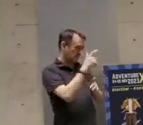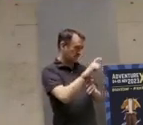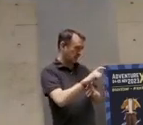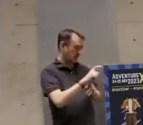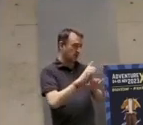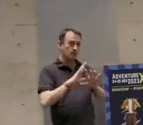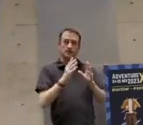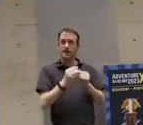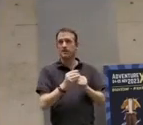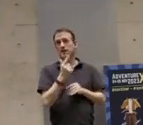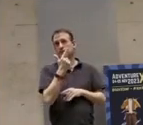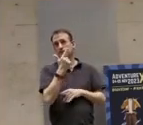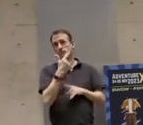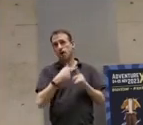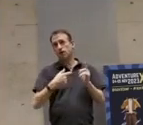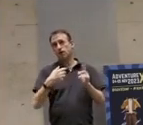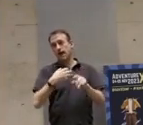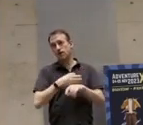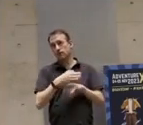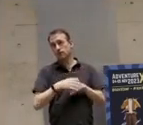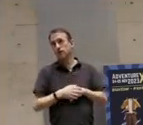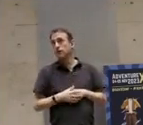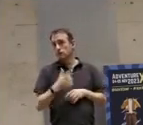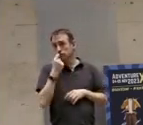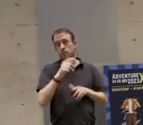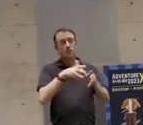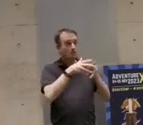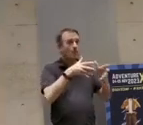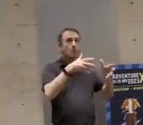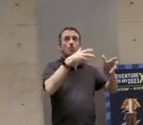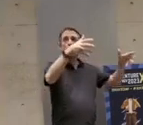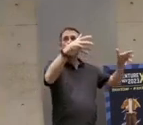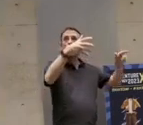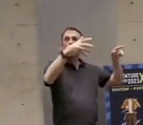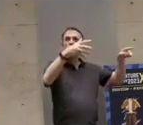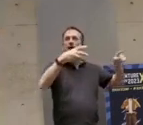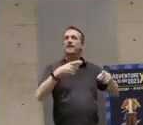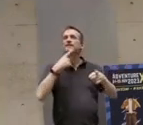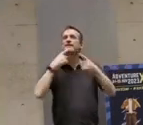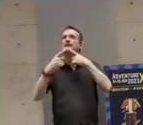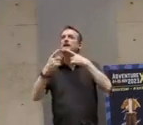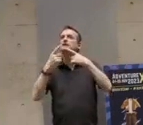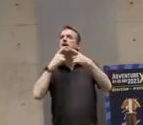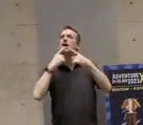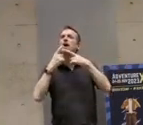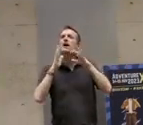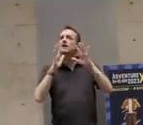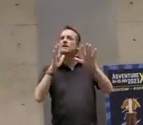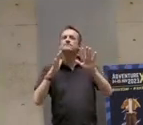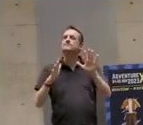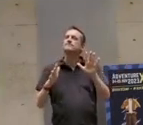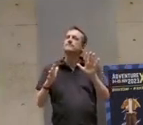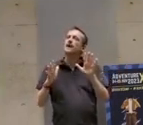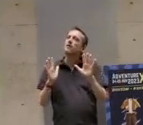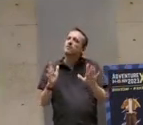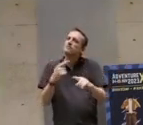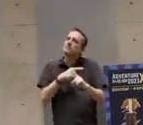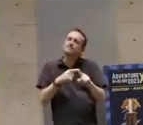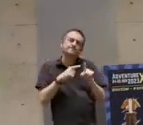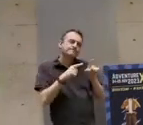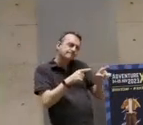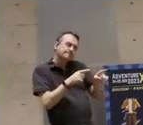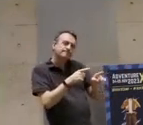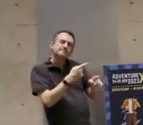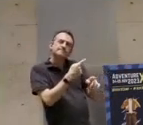being that, you know, we could have had more, but then all you're doing is getting data. And what we're interested in is the experience